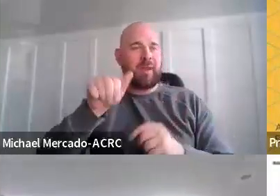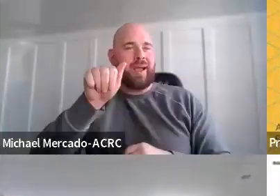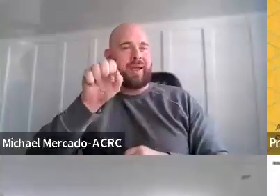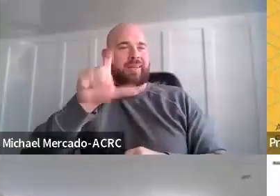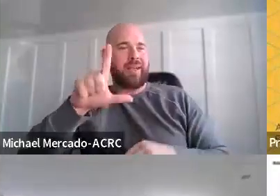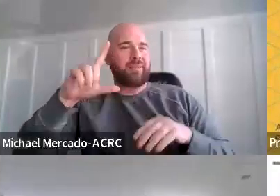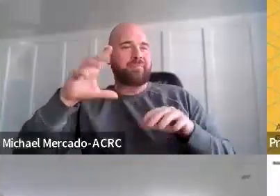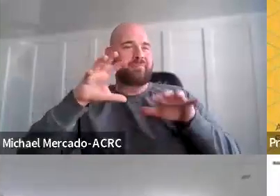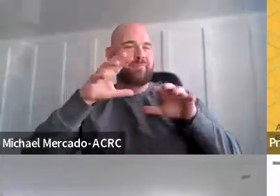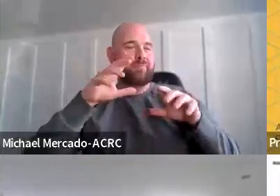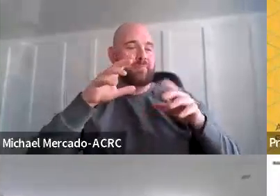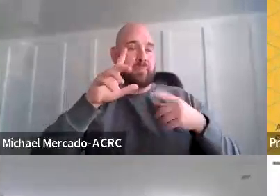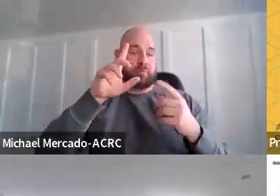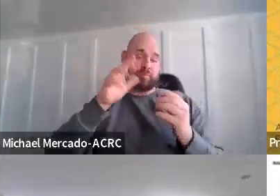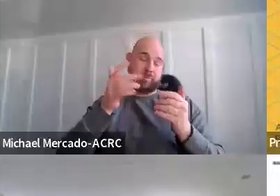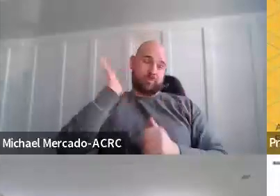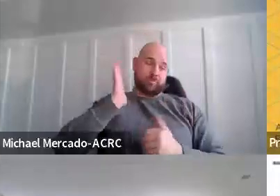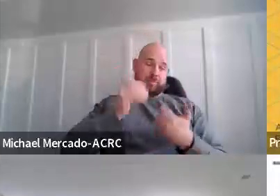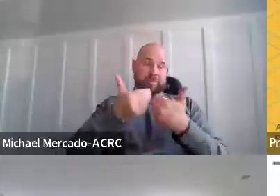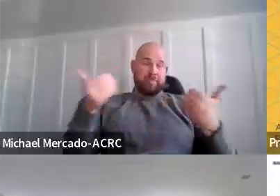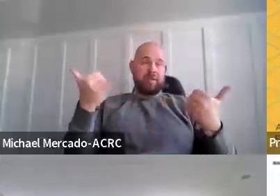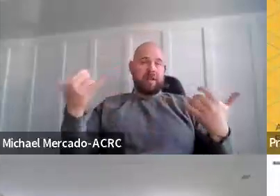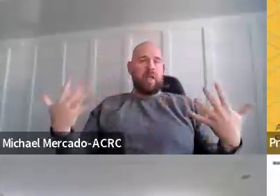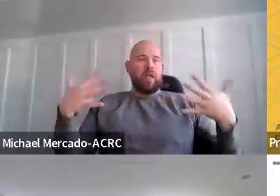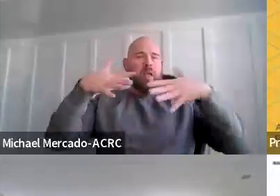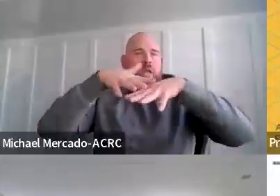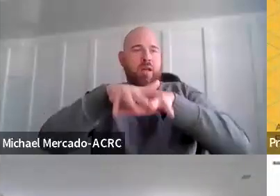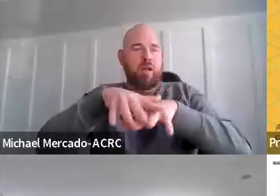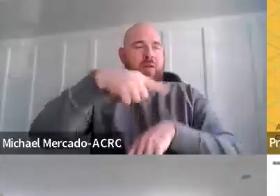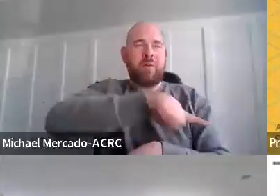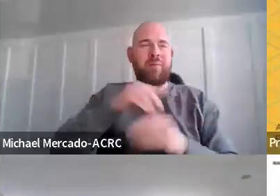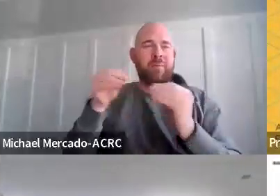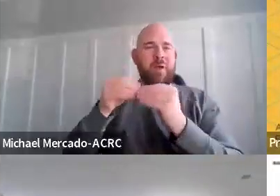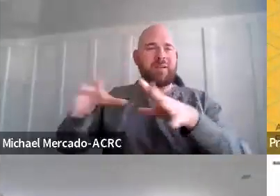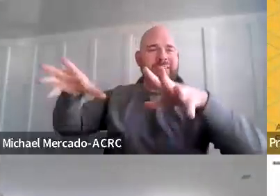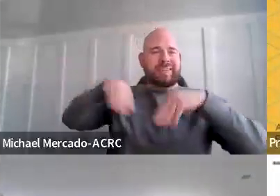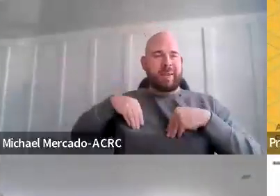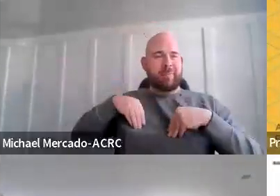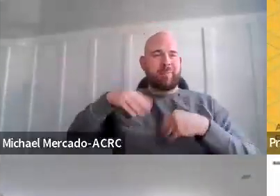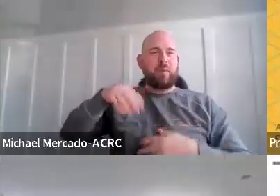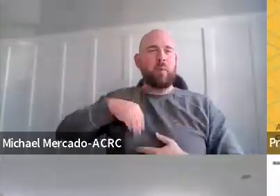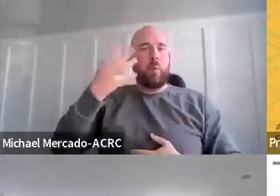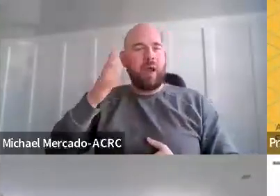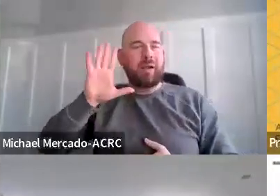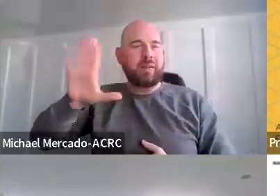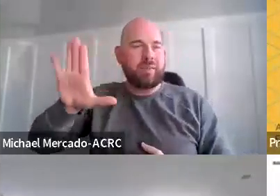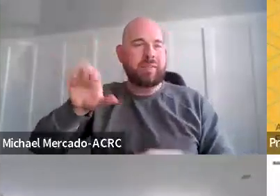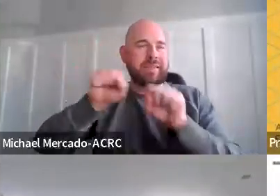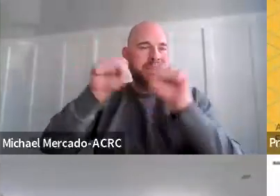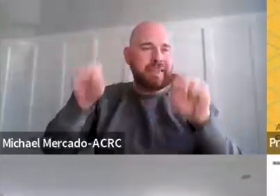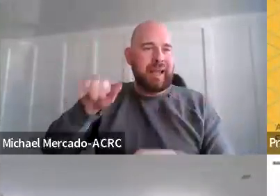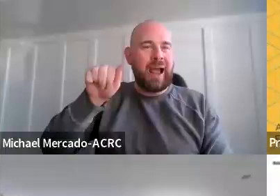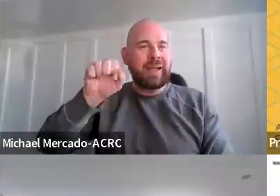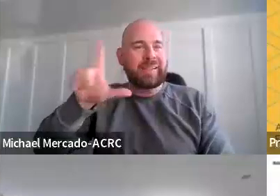And BASL was not recognized as much because before it was two separate